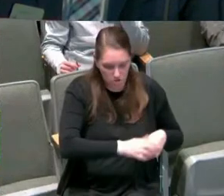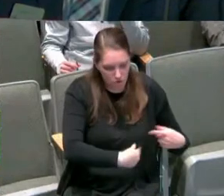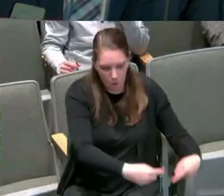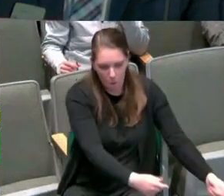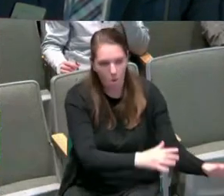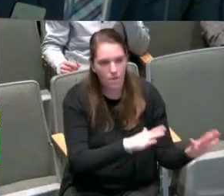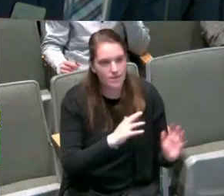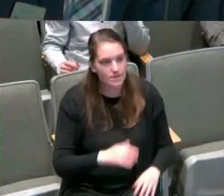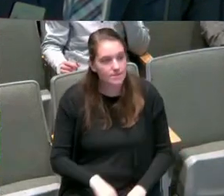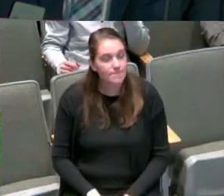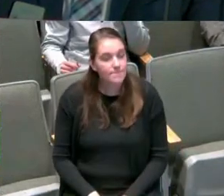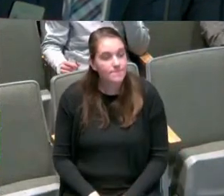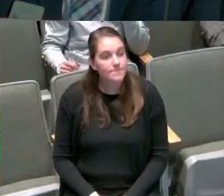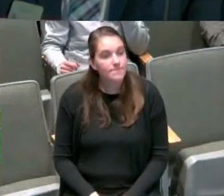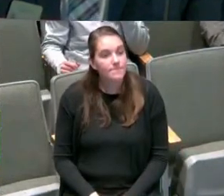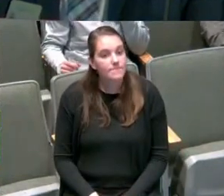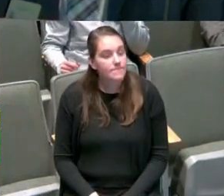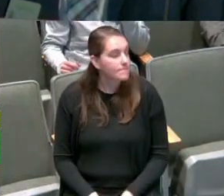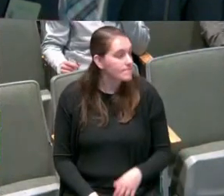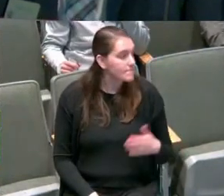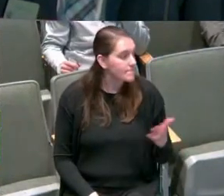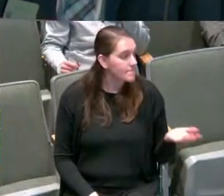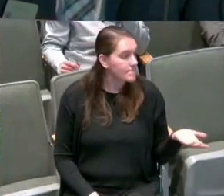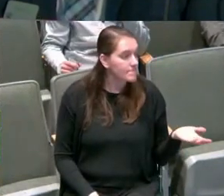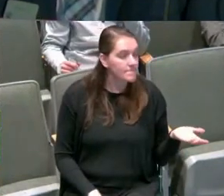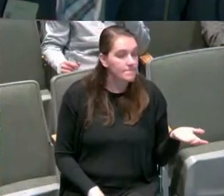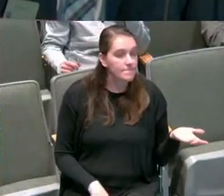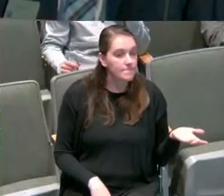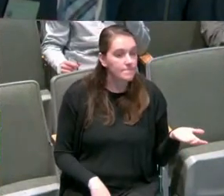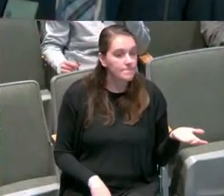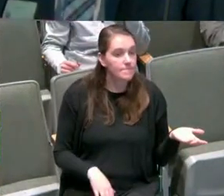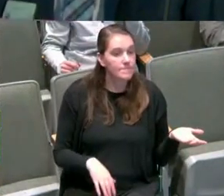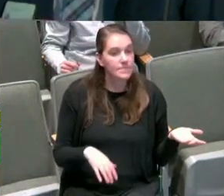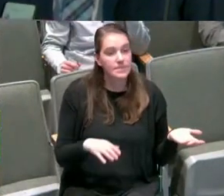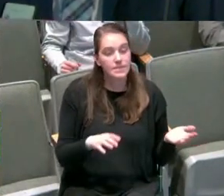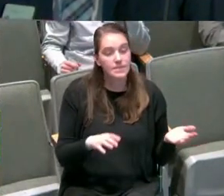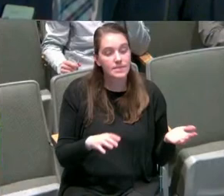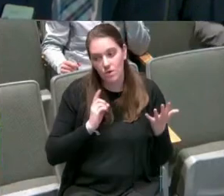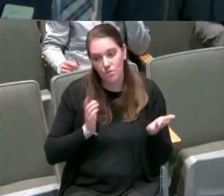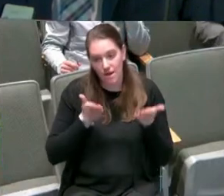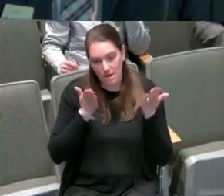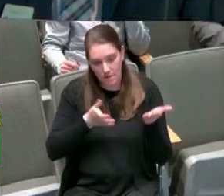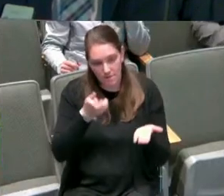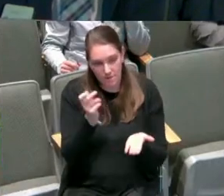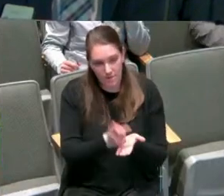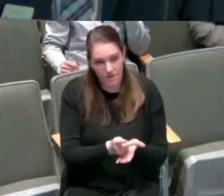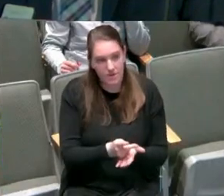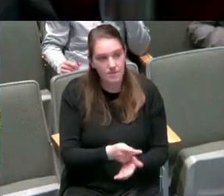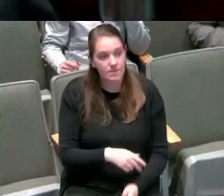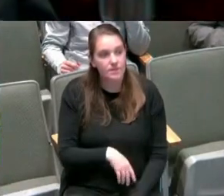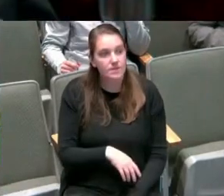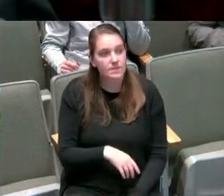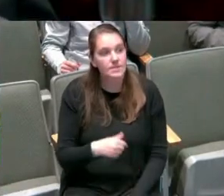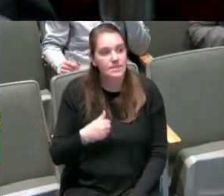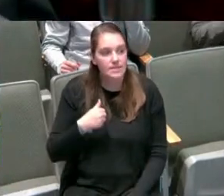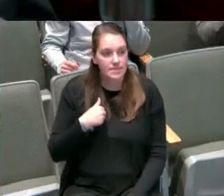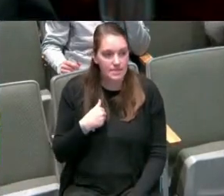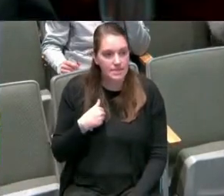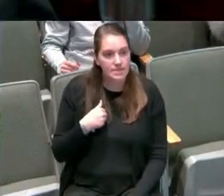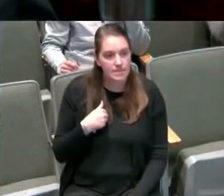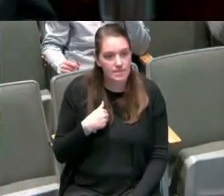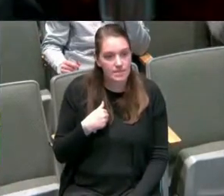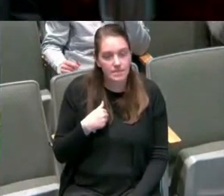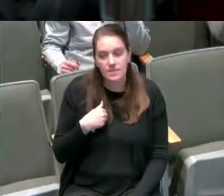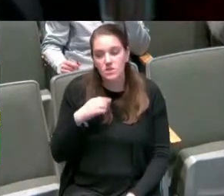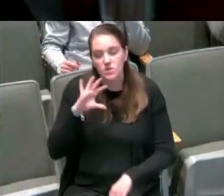so that board moves the motion as written in the Motions document the select board recommends approval is to set the salary of the town clerk